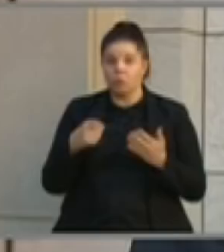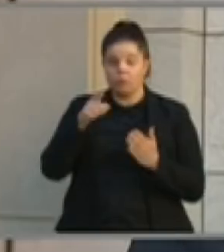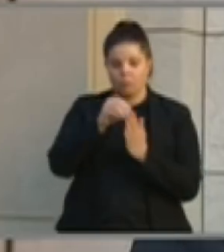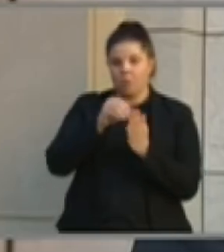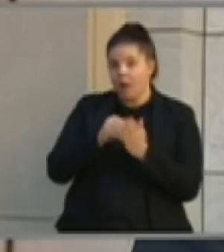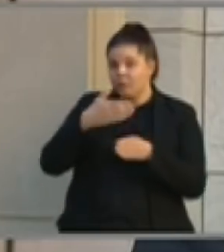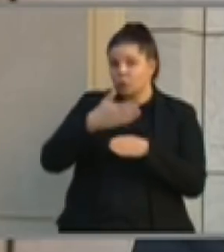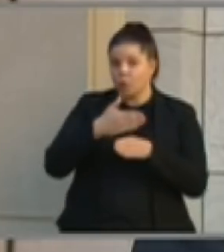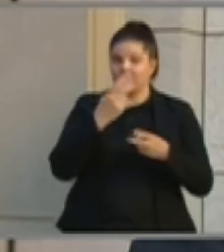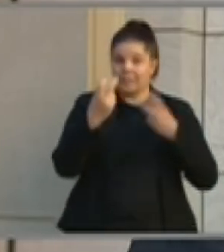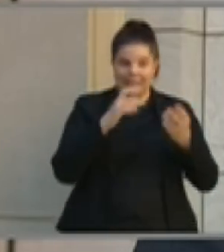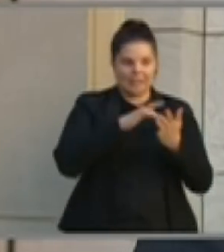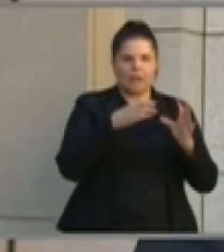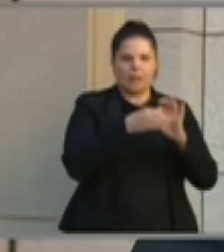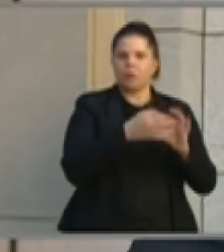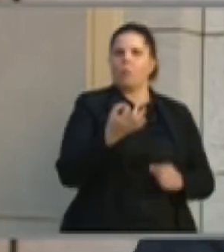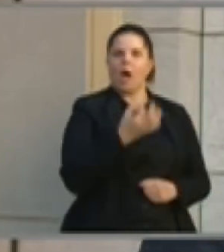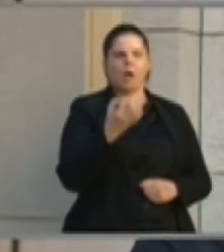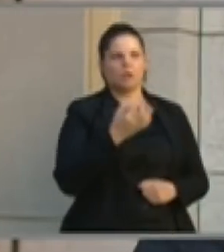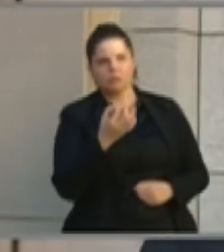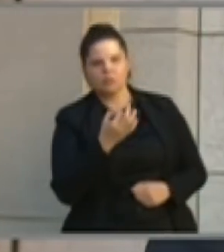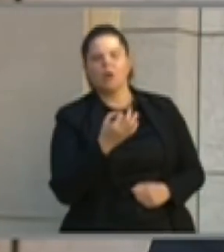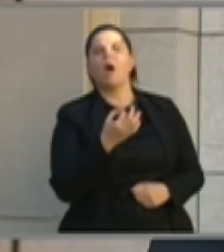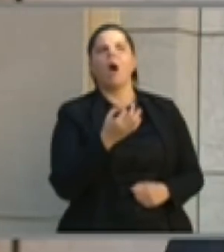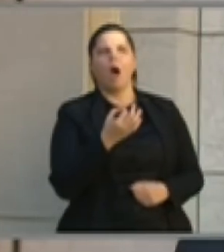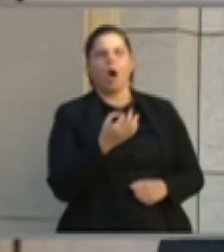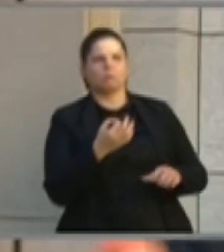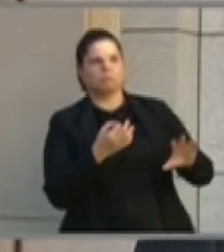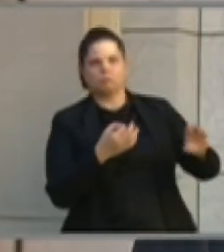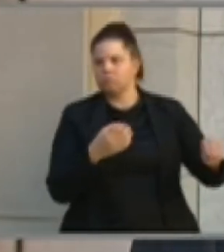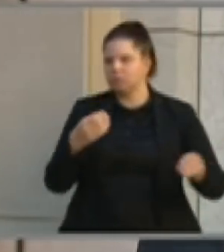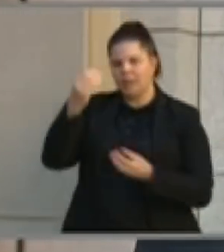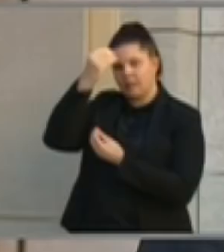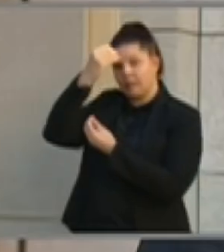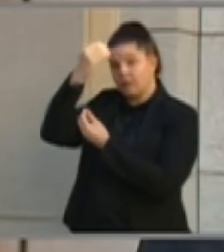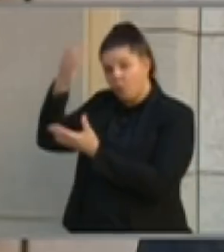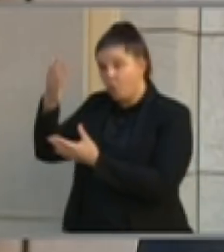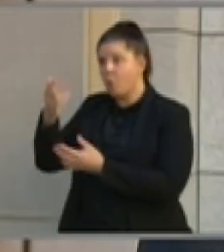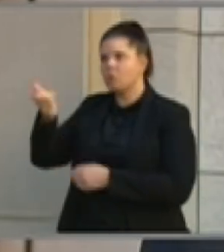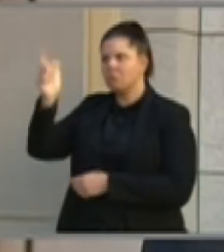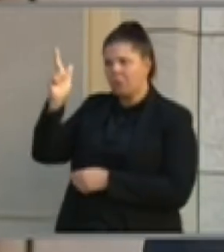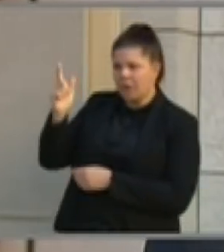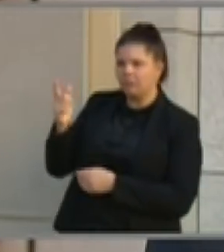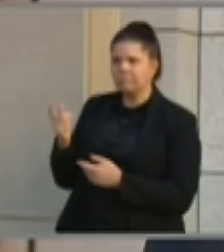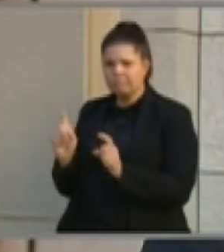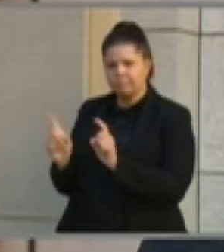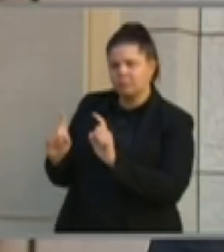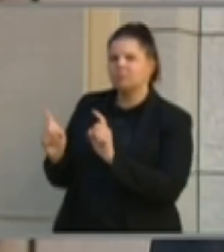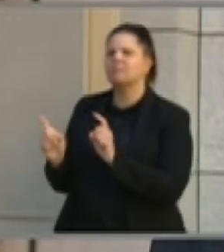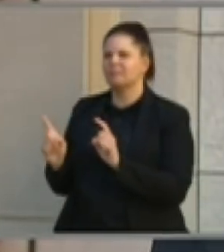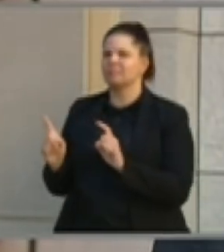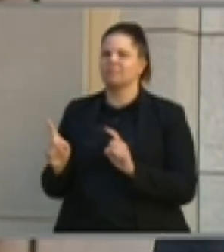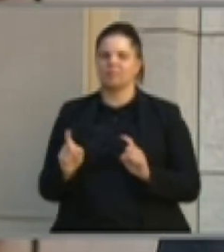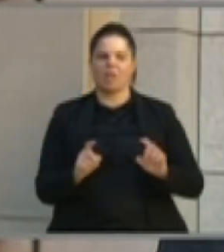Centrelink, then you can get in touch with your employer and translate across to the other program. That